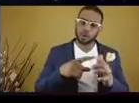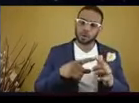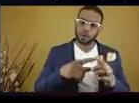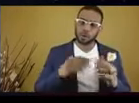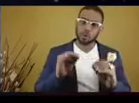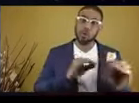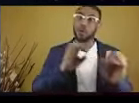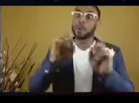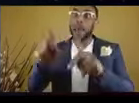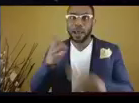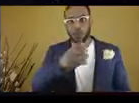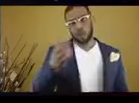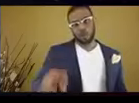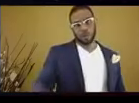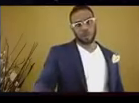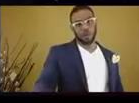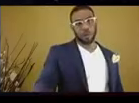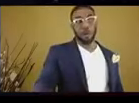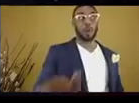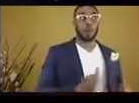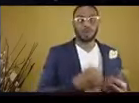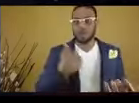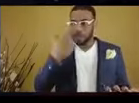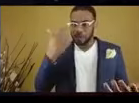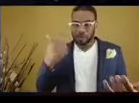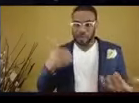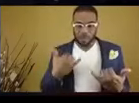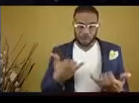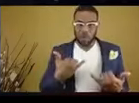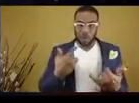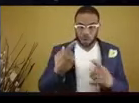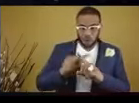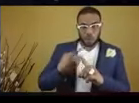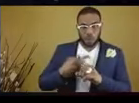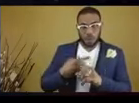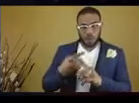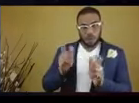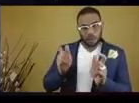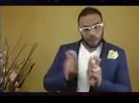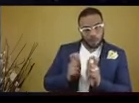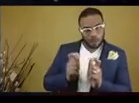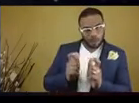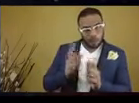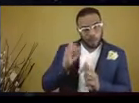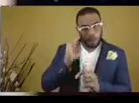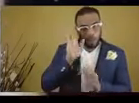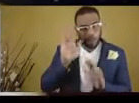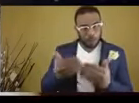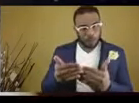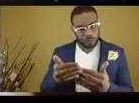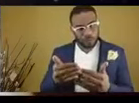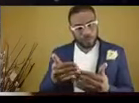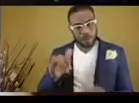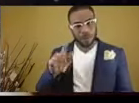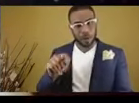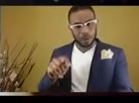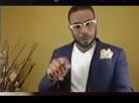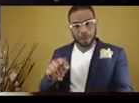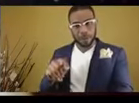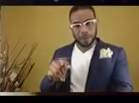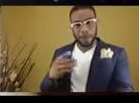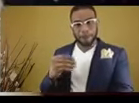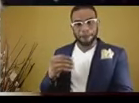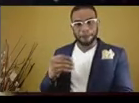to Baltimore with me because I'm currently renting a small one bedroom apartment,